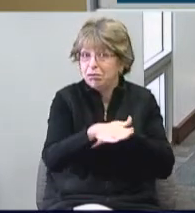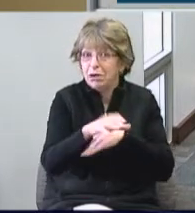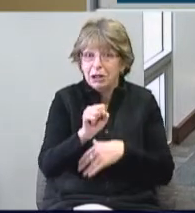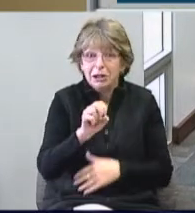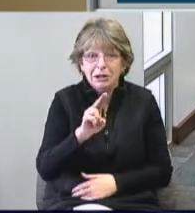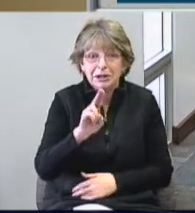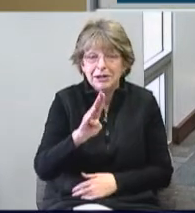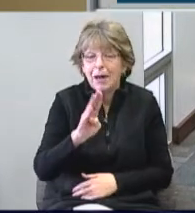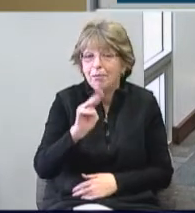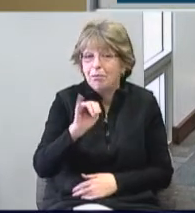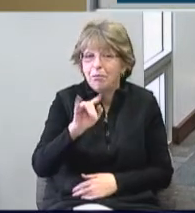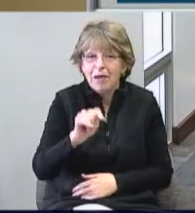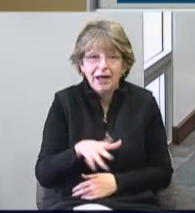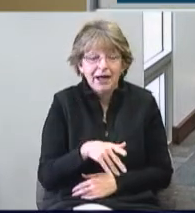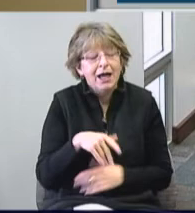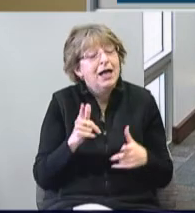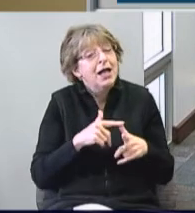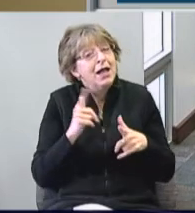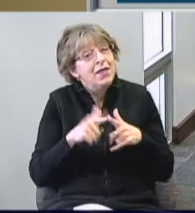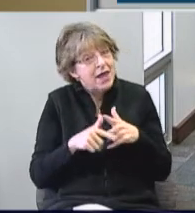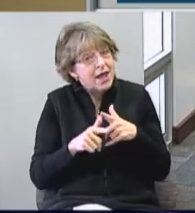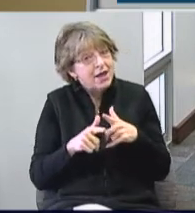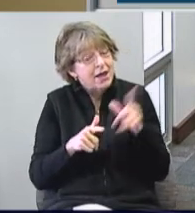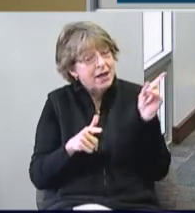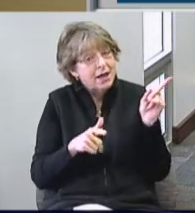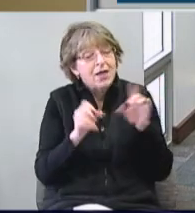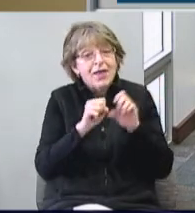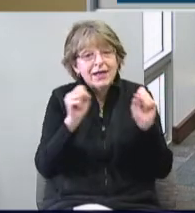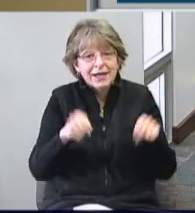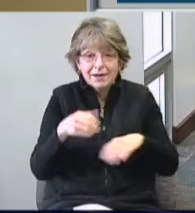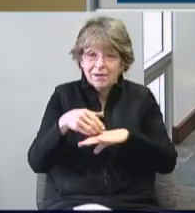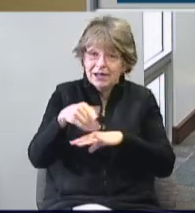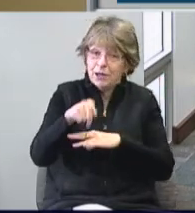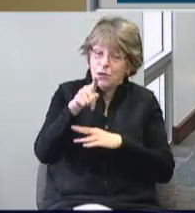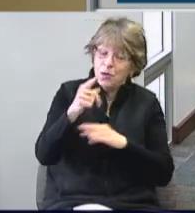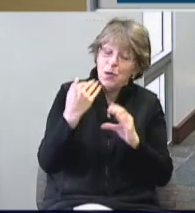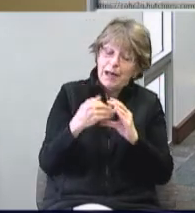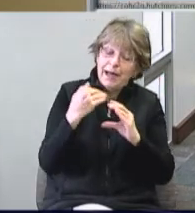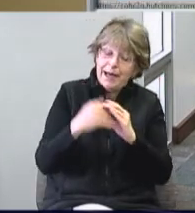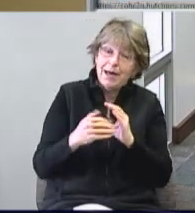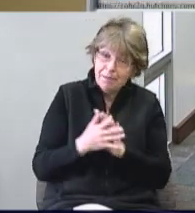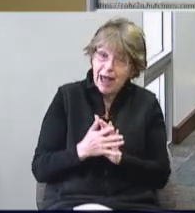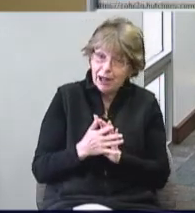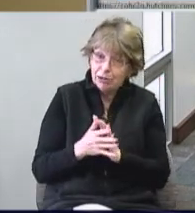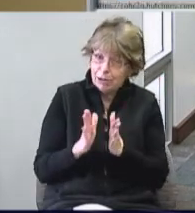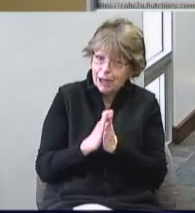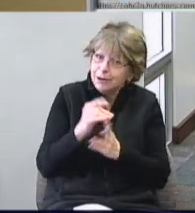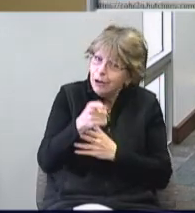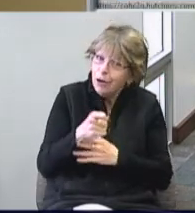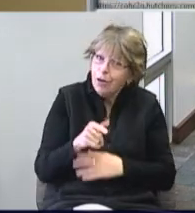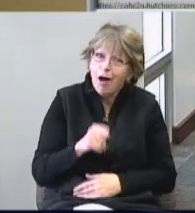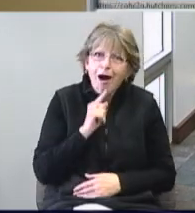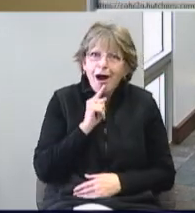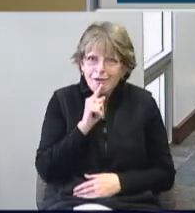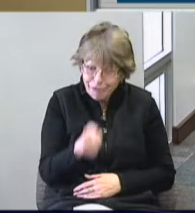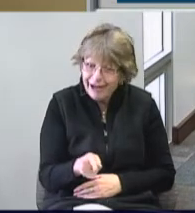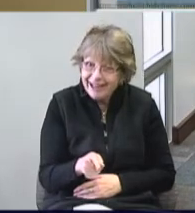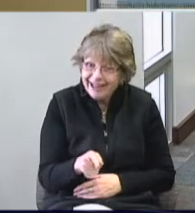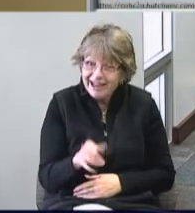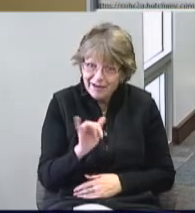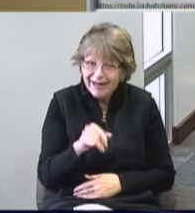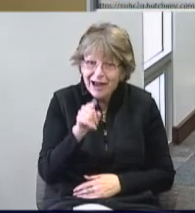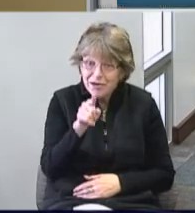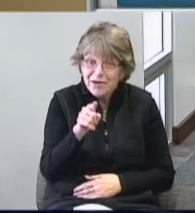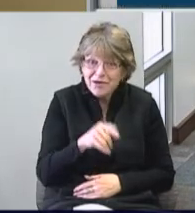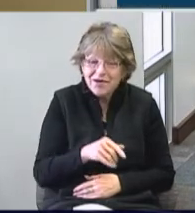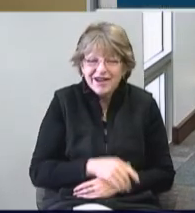will then send you an email, and it essentially makes sure you are who you say you are, and then you come